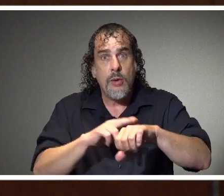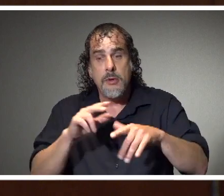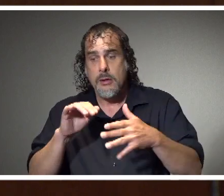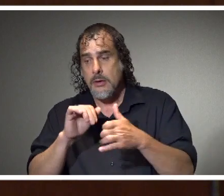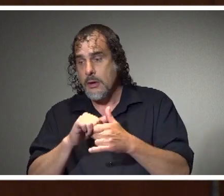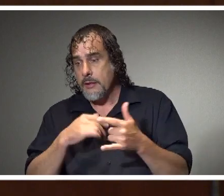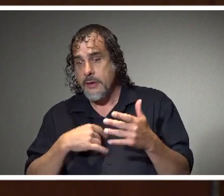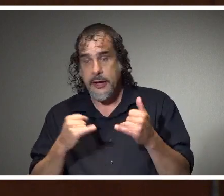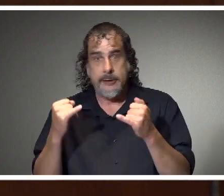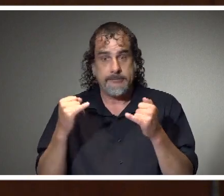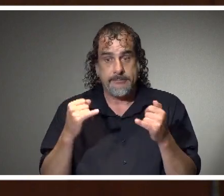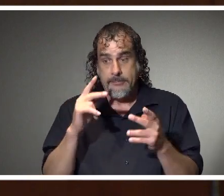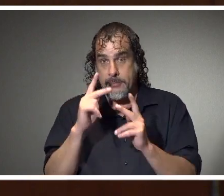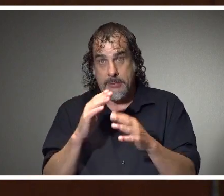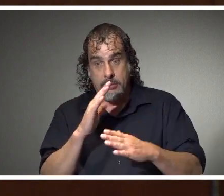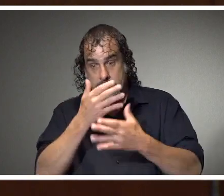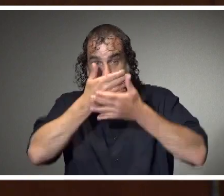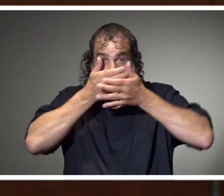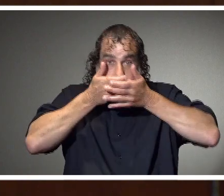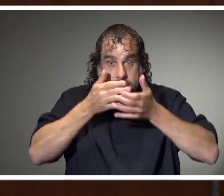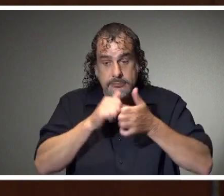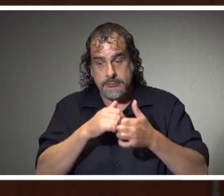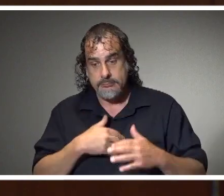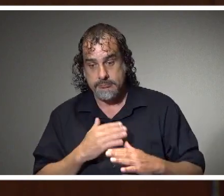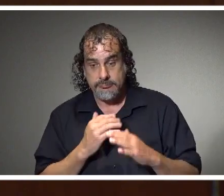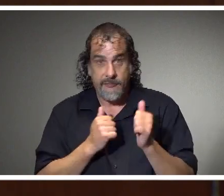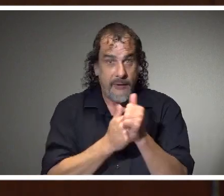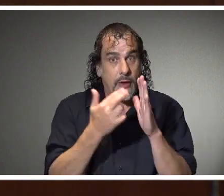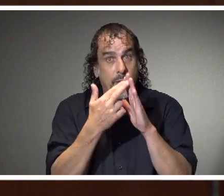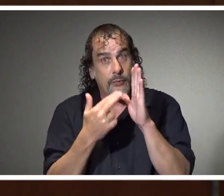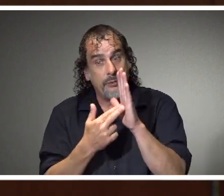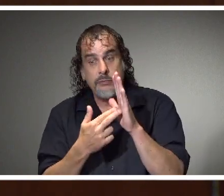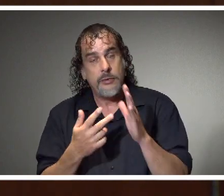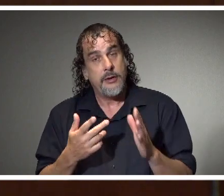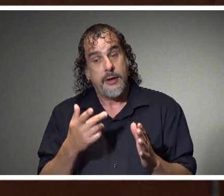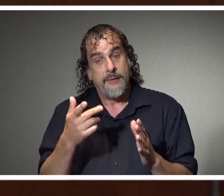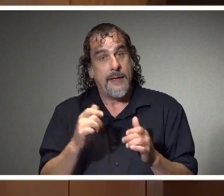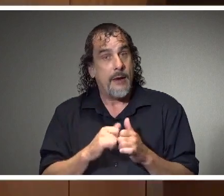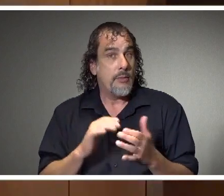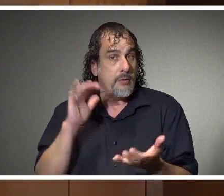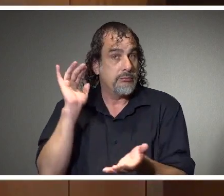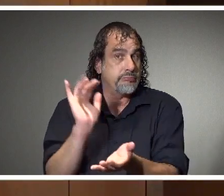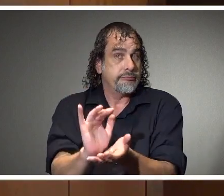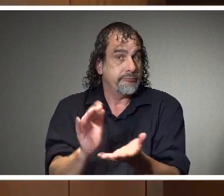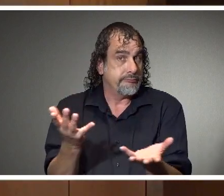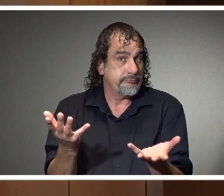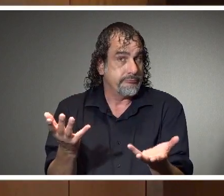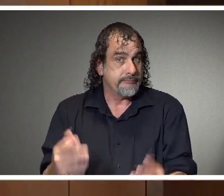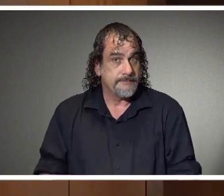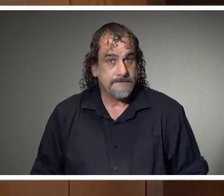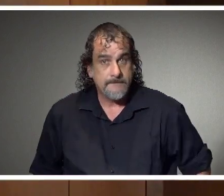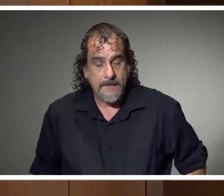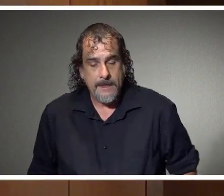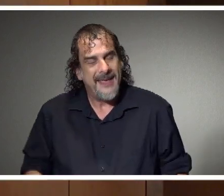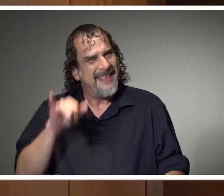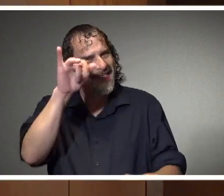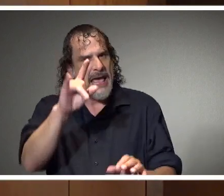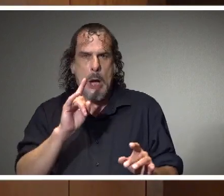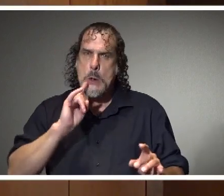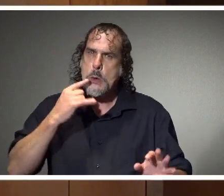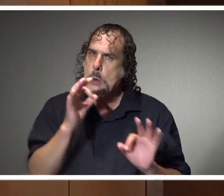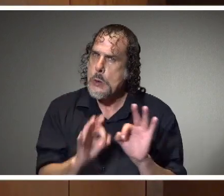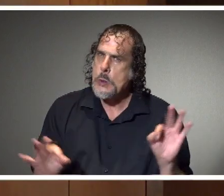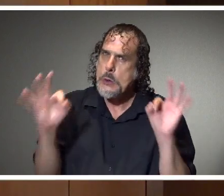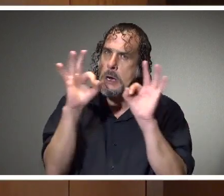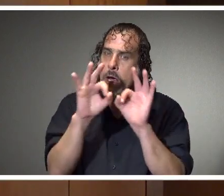that people can take in following the guidelines and following the rules are going to make a difference. It's incredibly important that